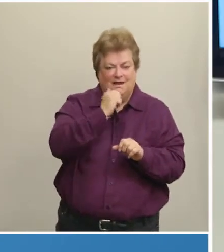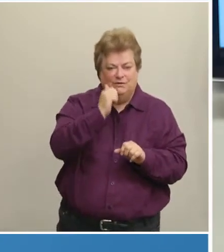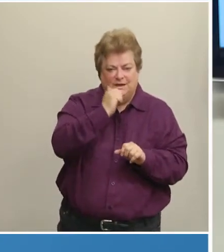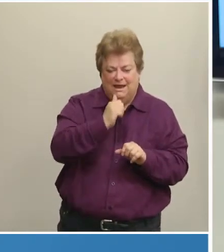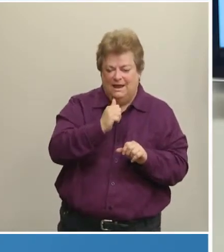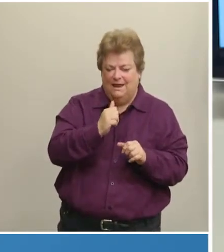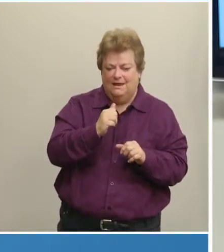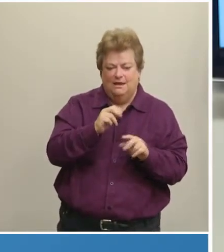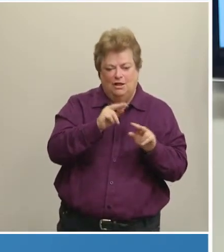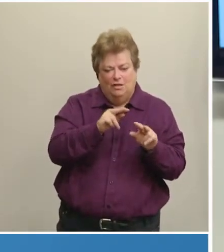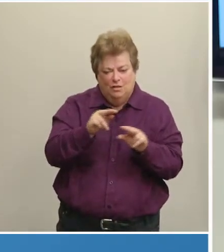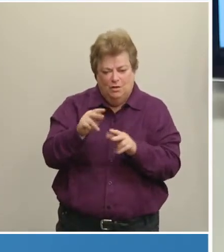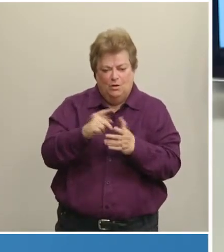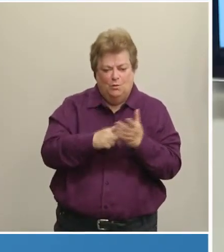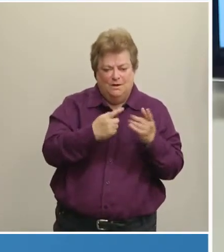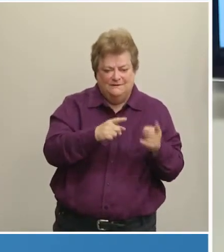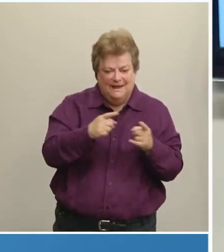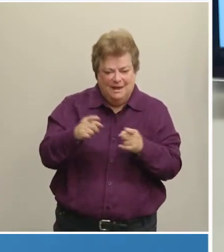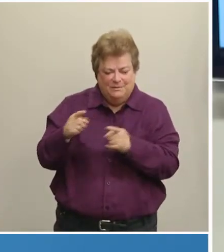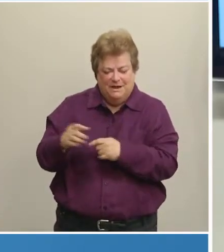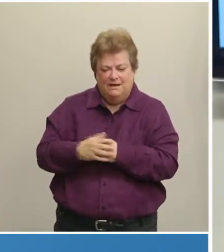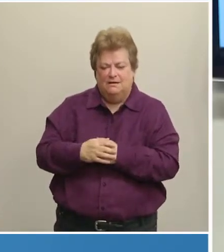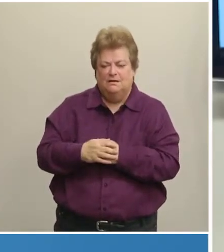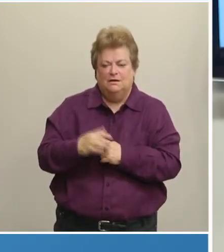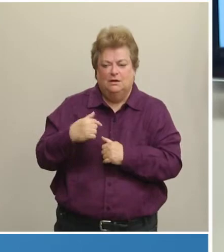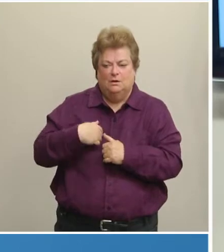what's happening. We're